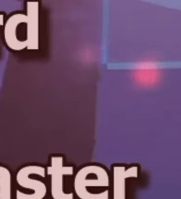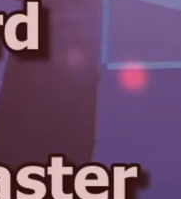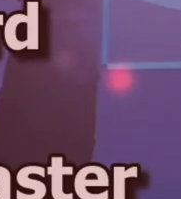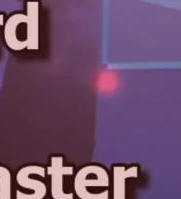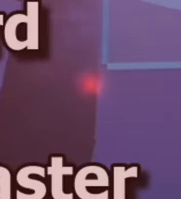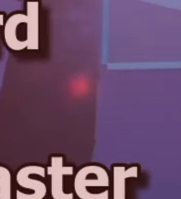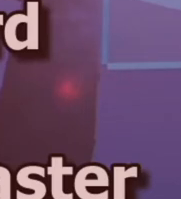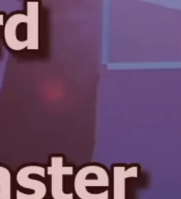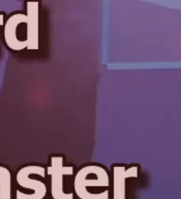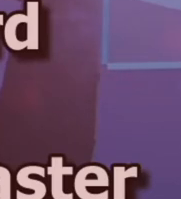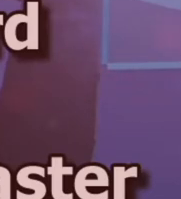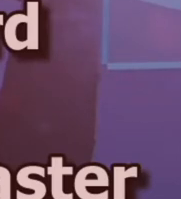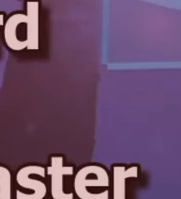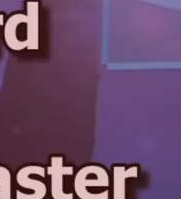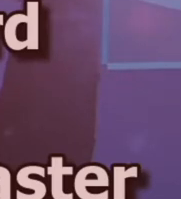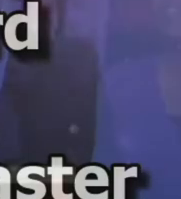holy,